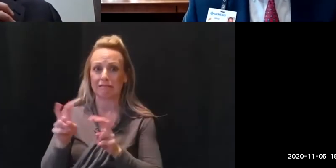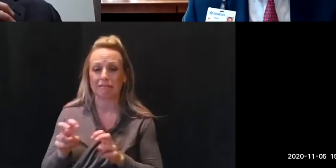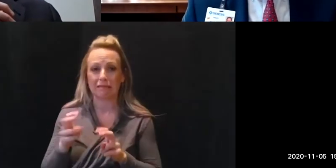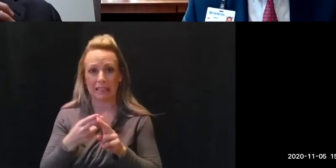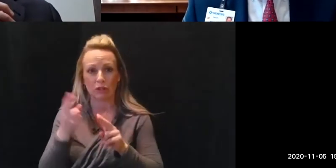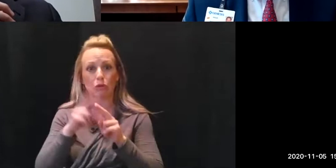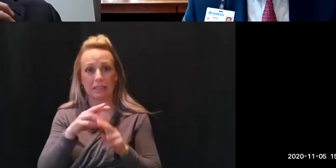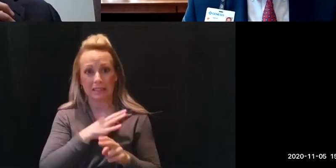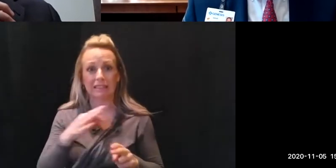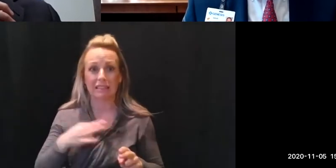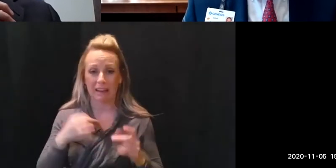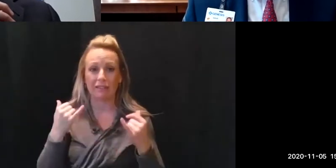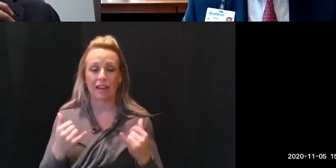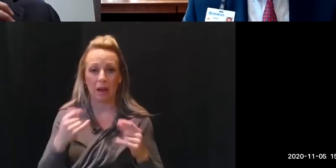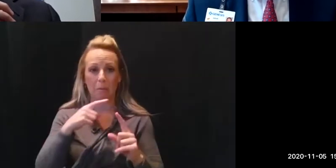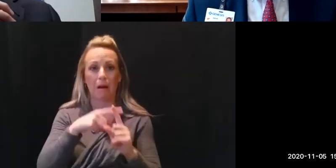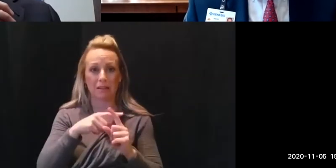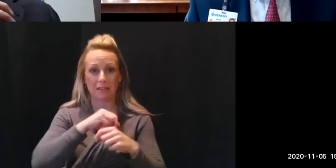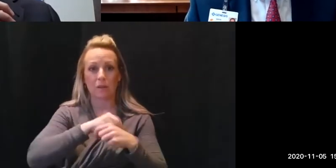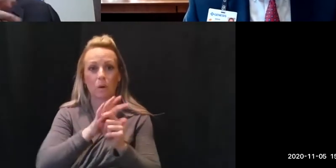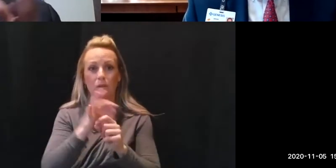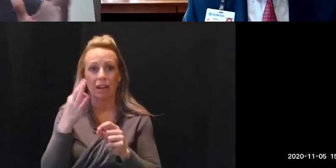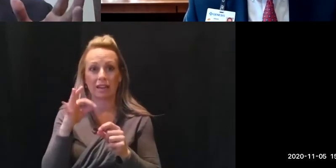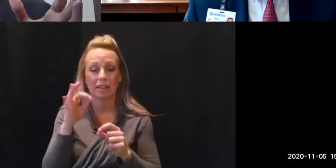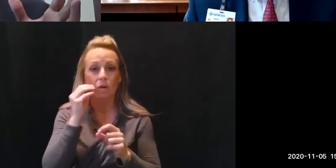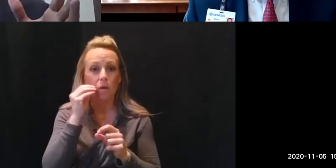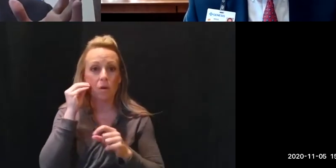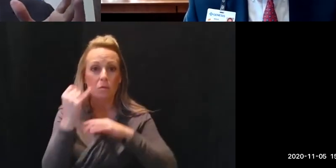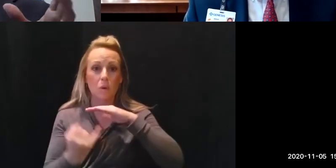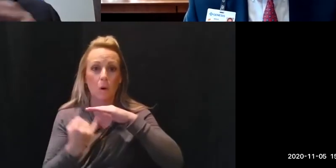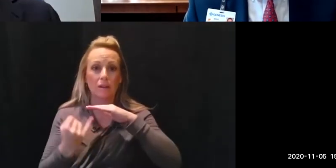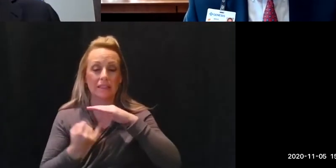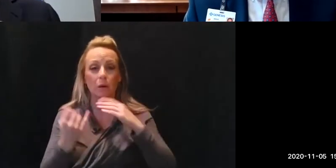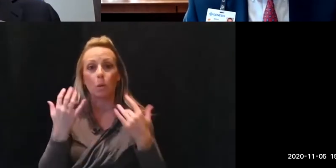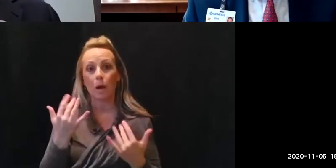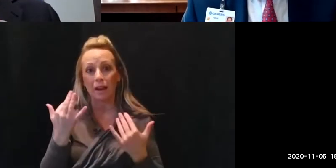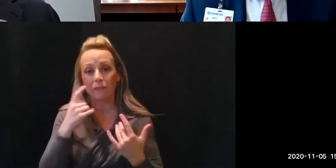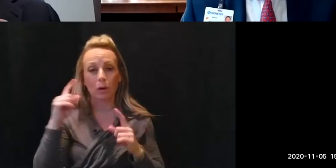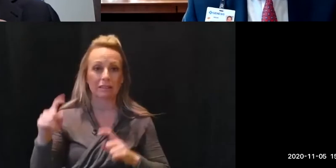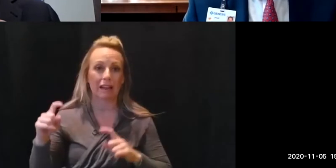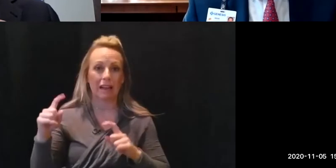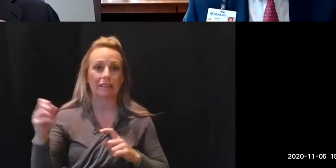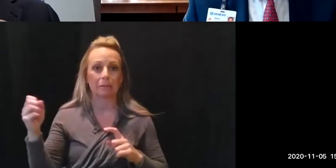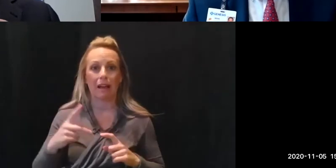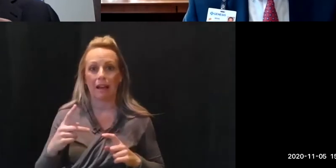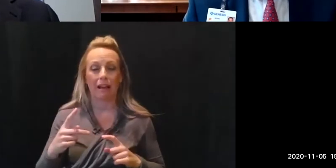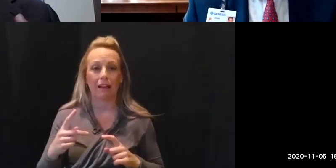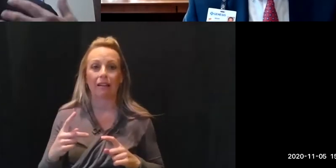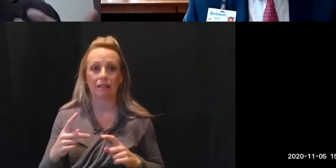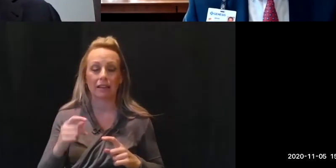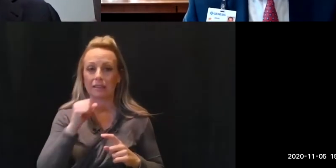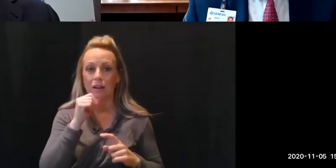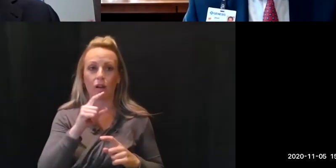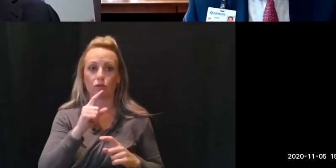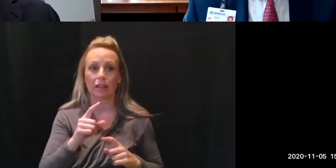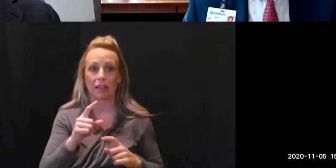have tested positive or are home quarantining awaiting a test. And when we trace it back, it's not to our hospital or clinics, they're picking